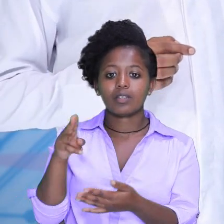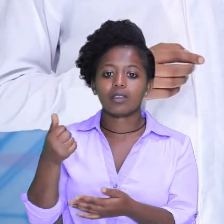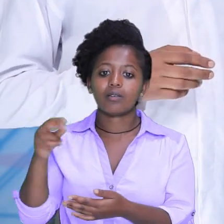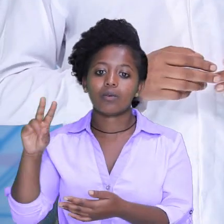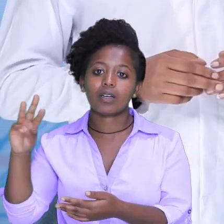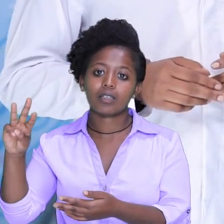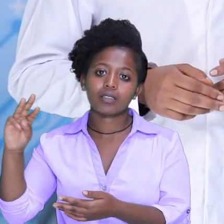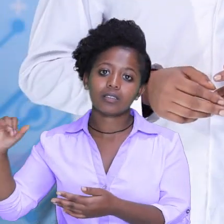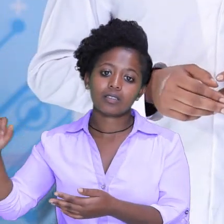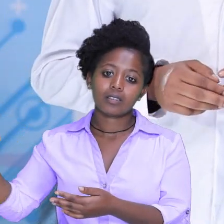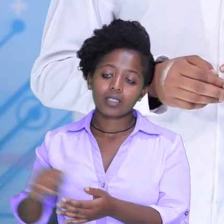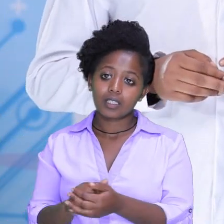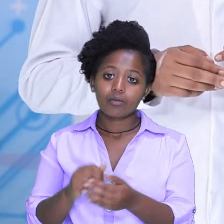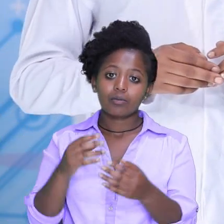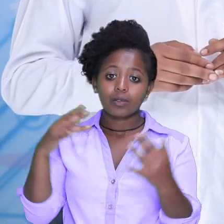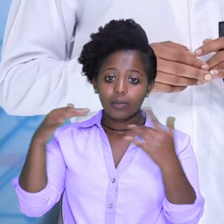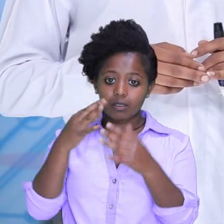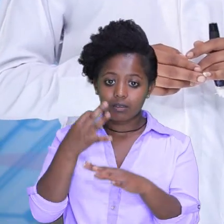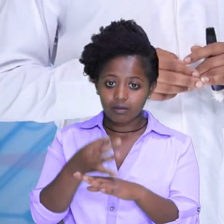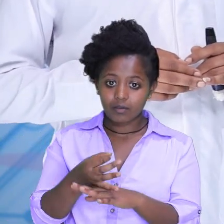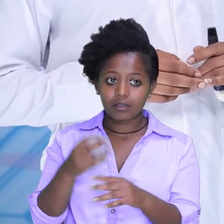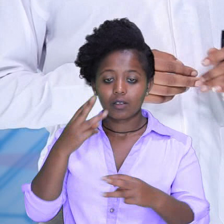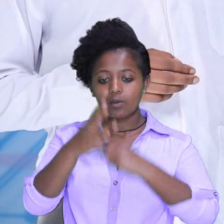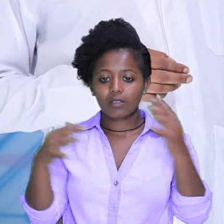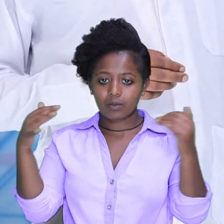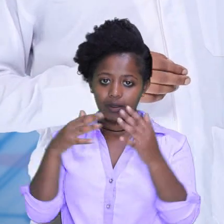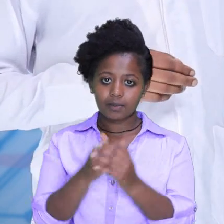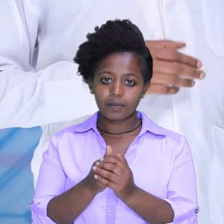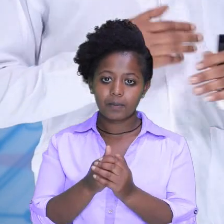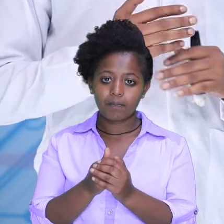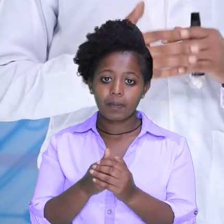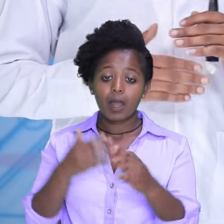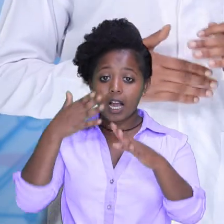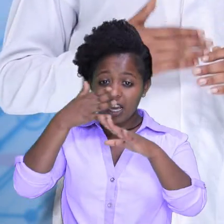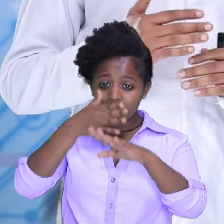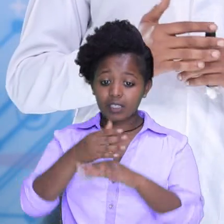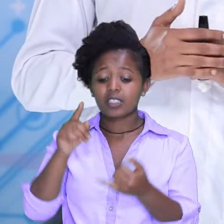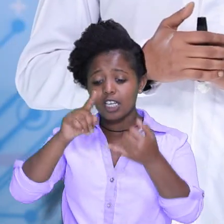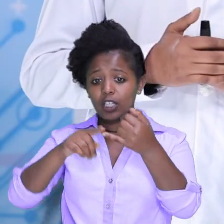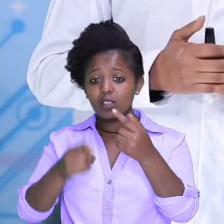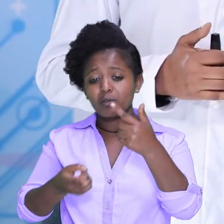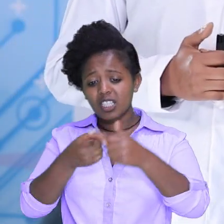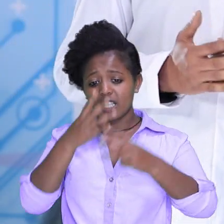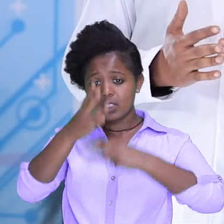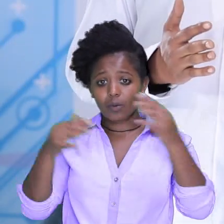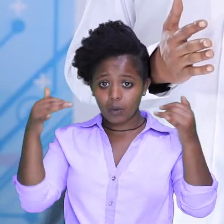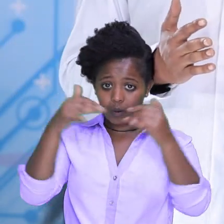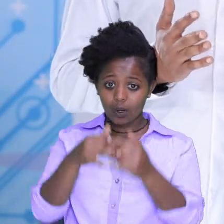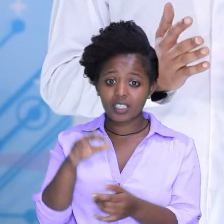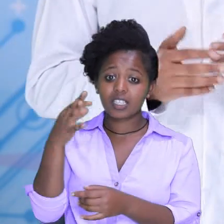had not been battleground for the World War. After the end of Second World War